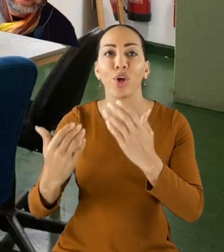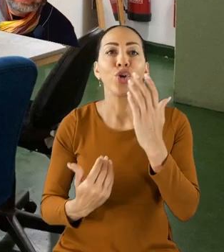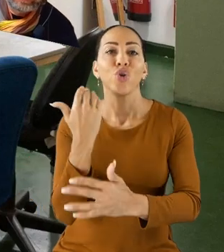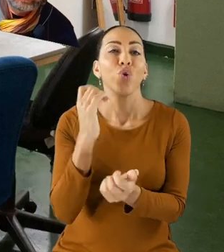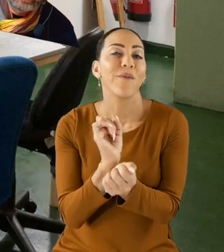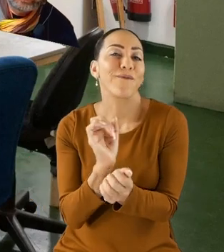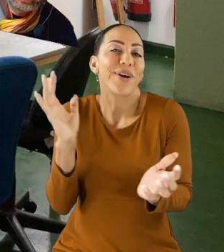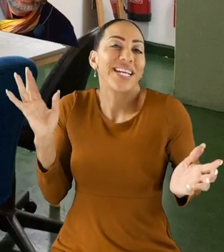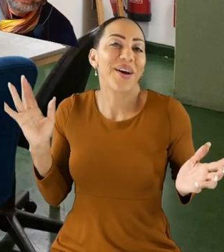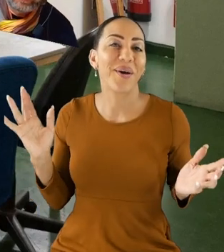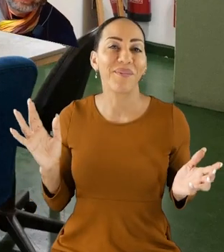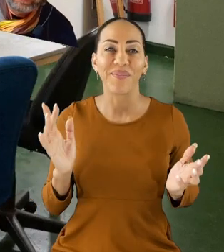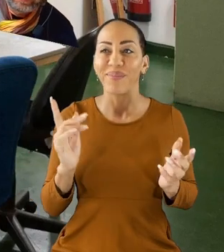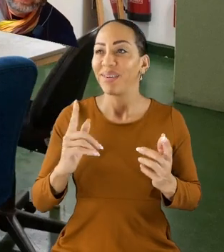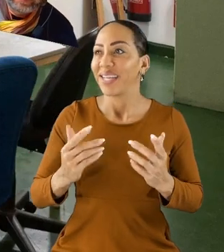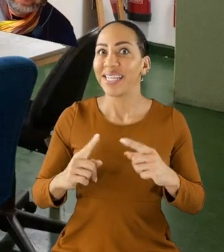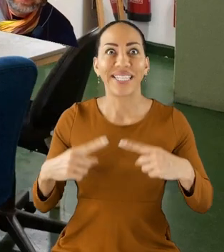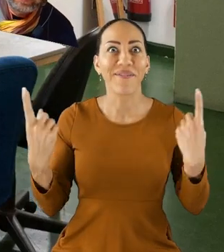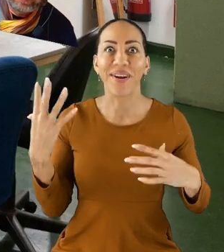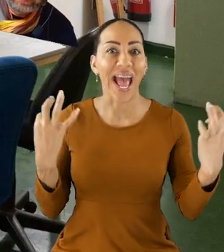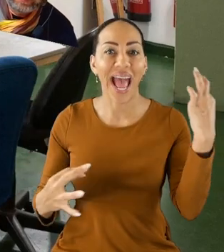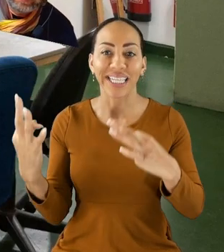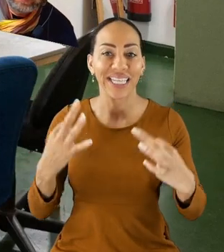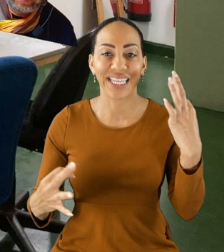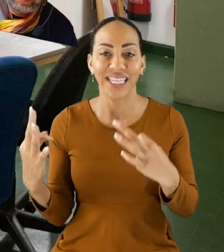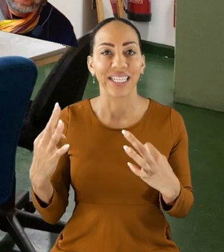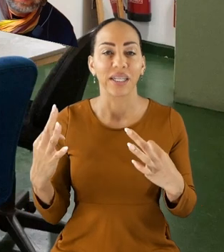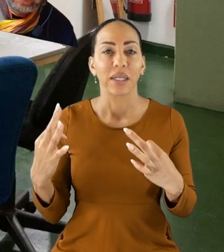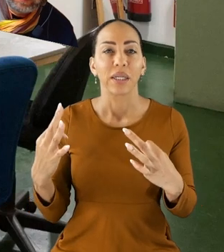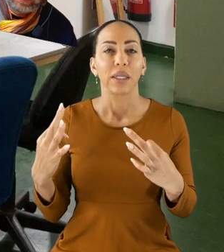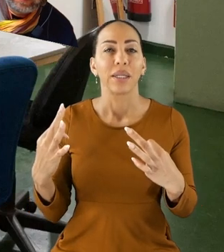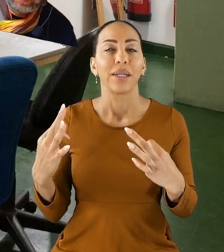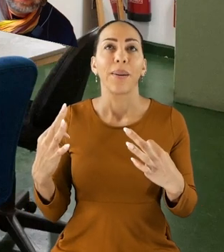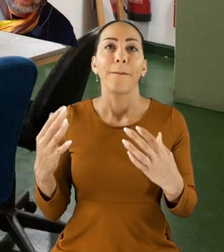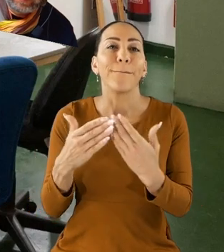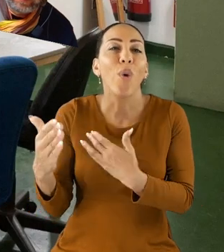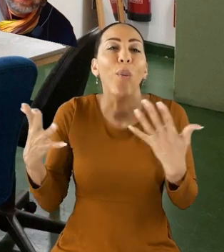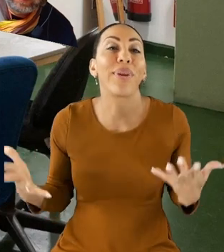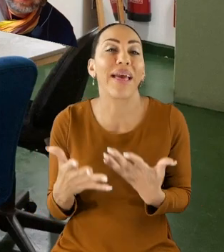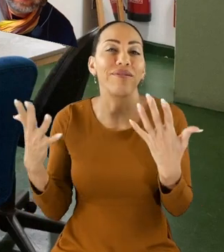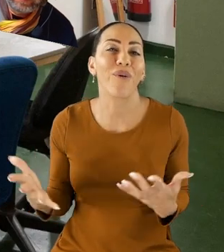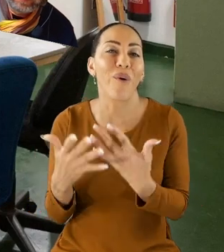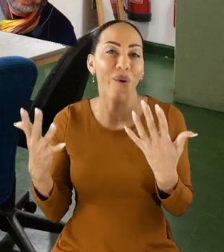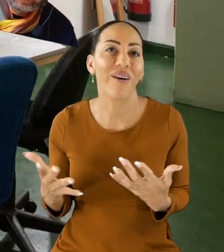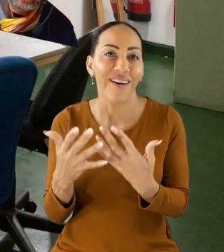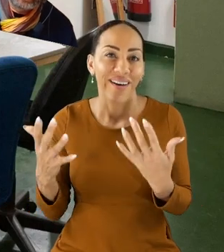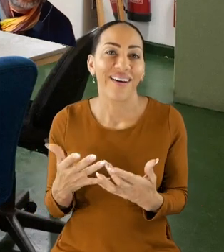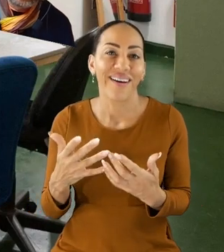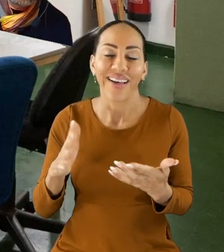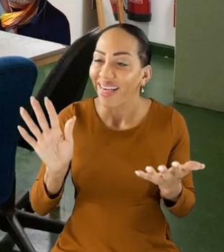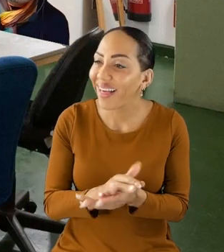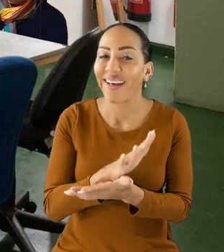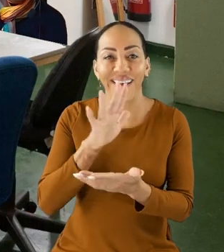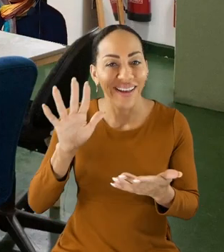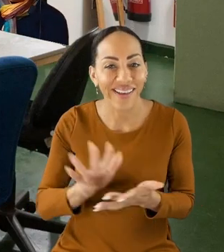creative ways of going about things, and maybe being slightly less precious, more playful, more kind